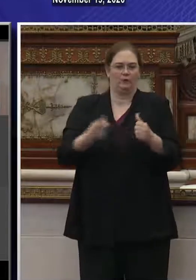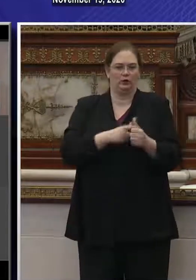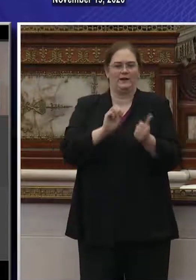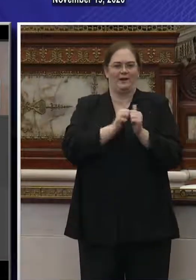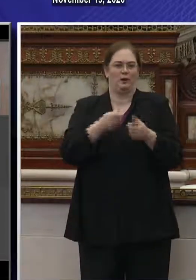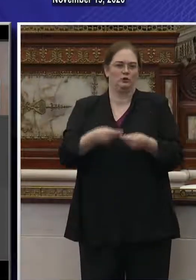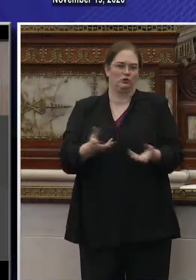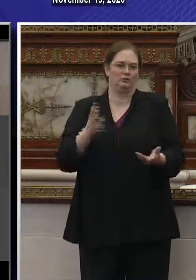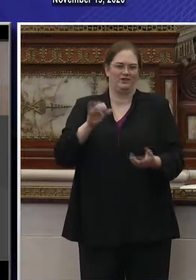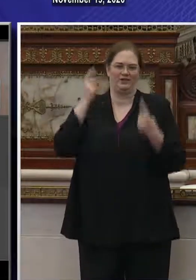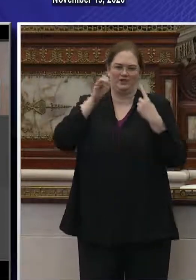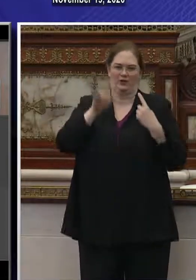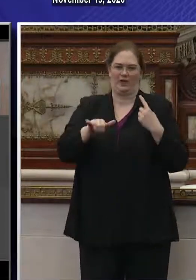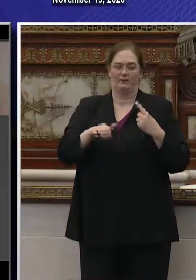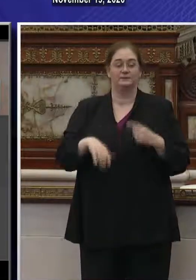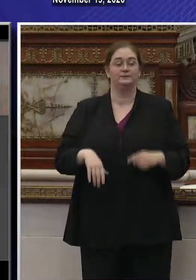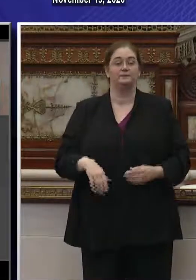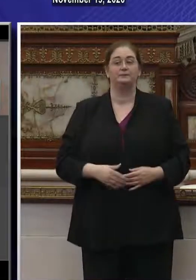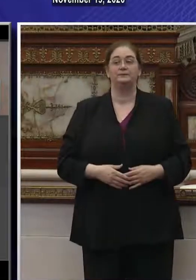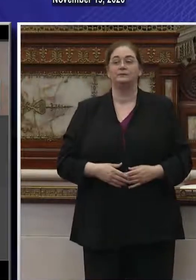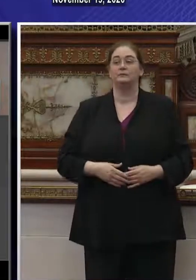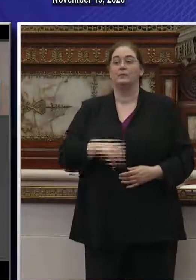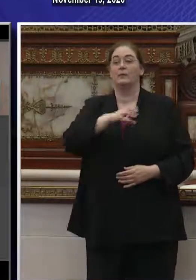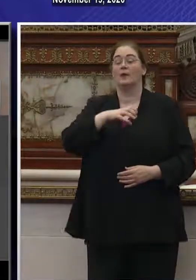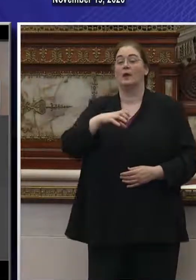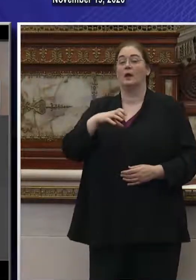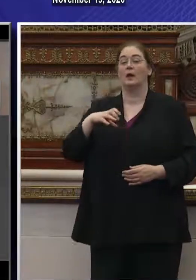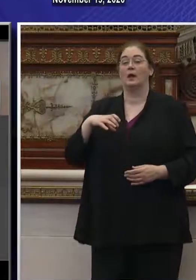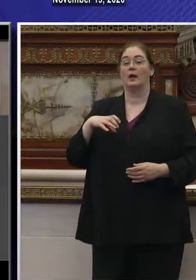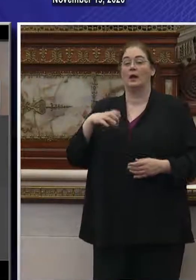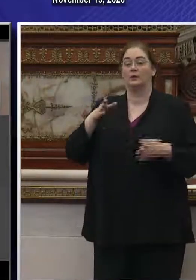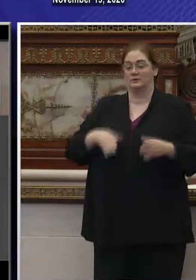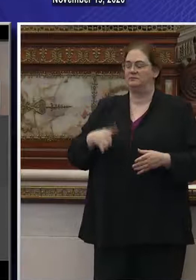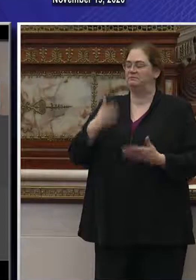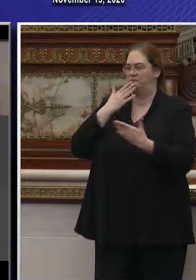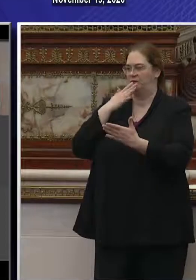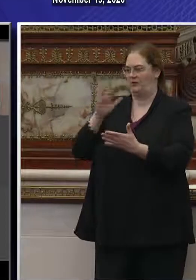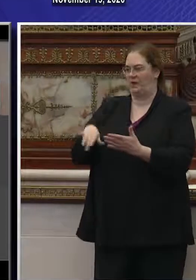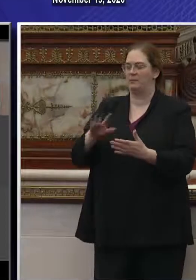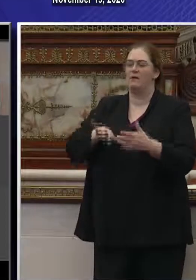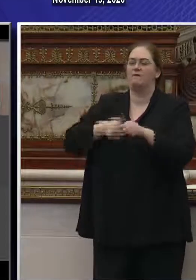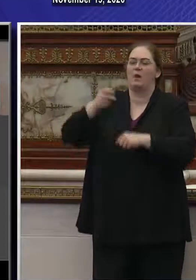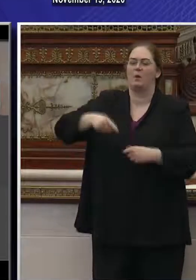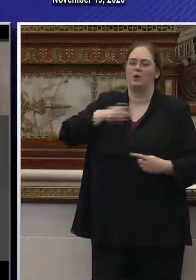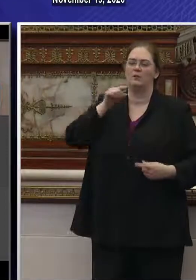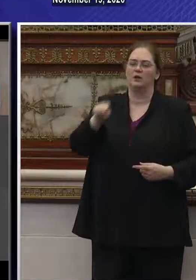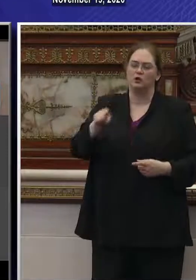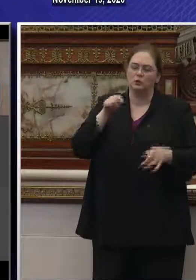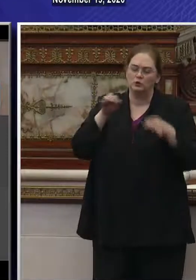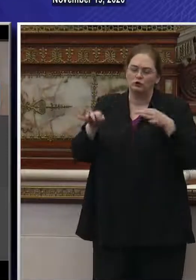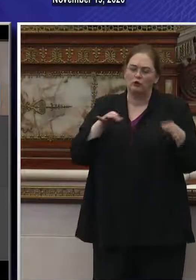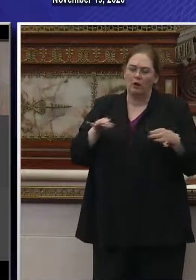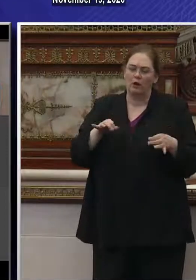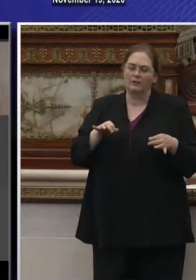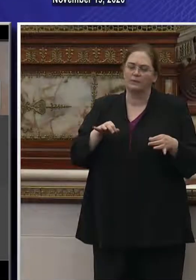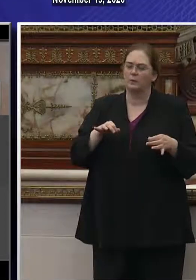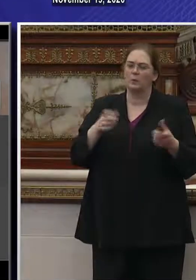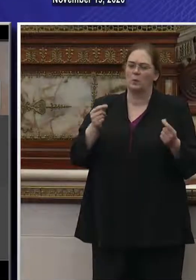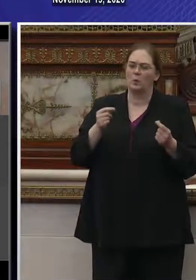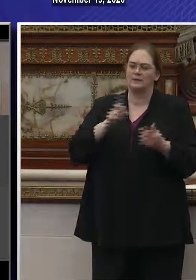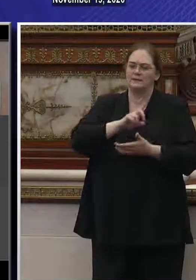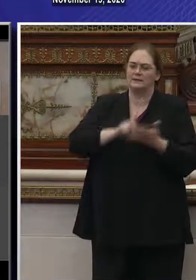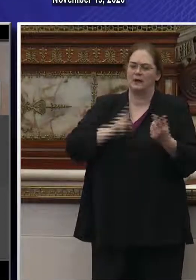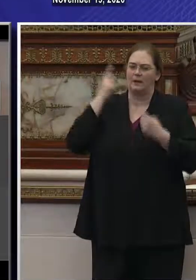distribution. Thank you for that. My follow-up question is, can you describe what